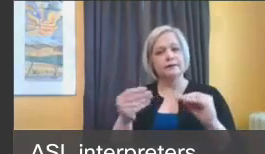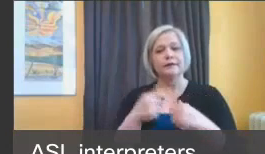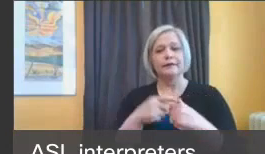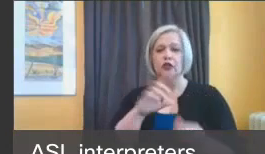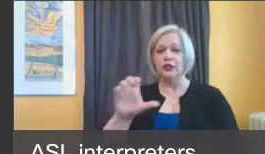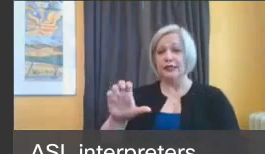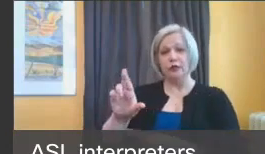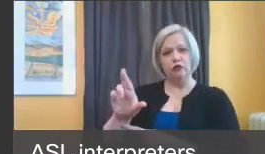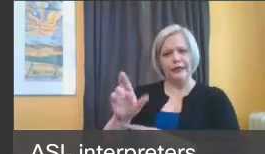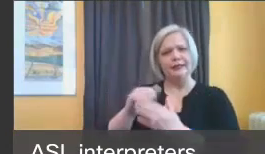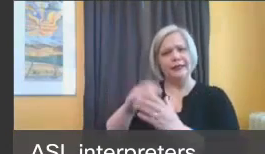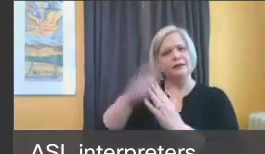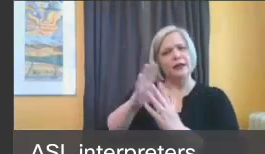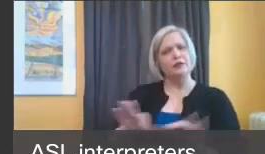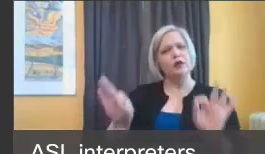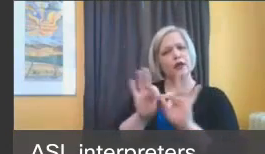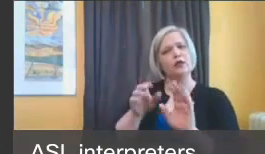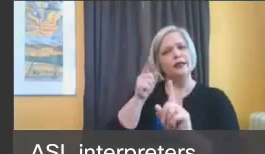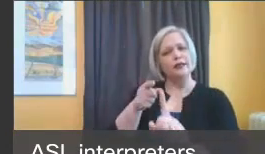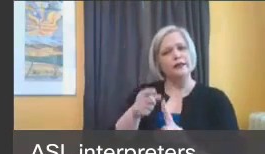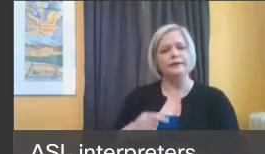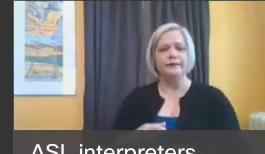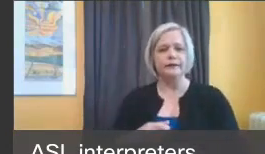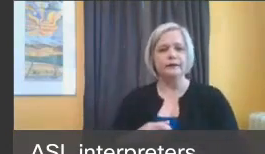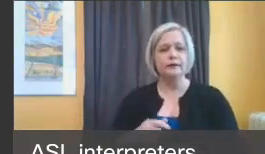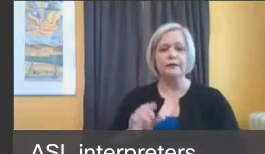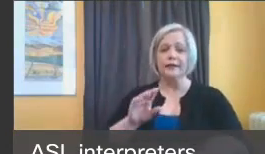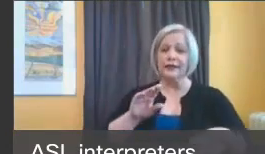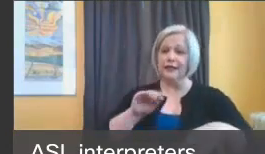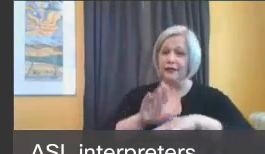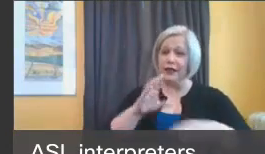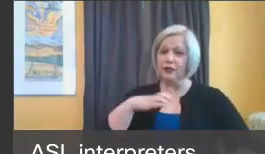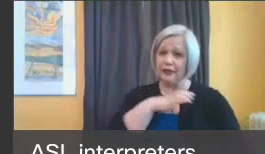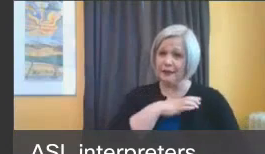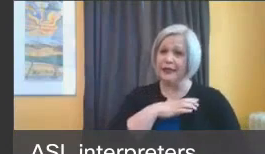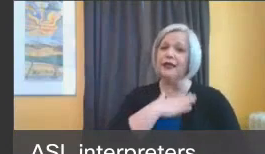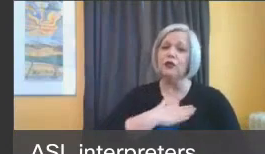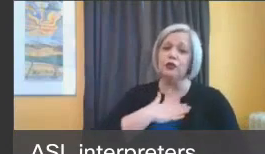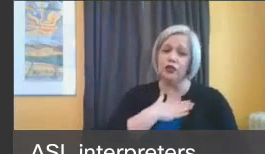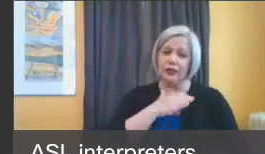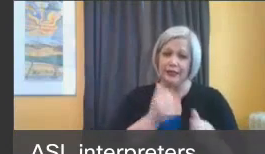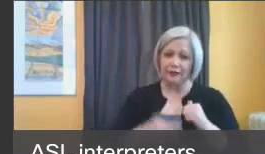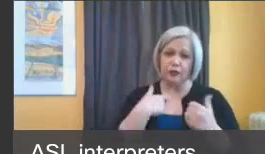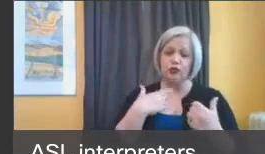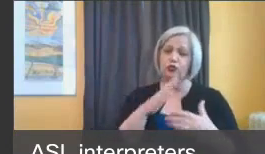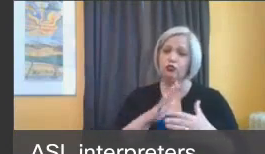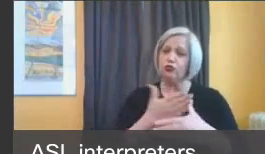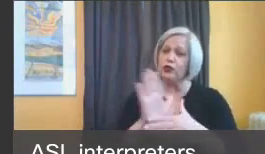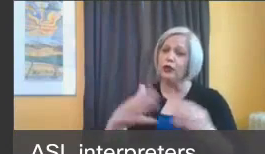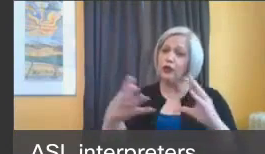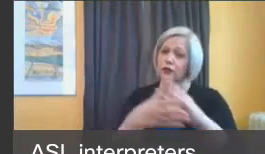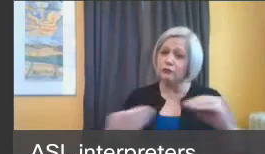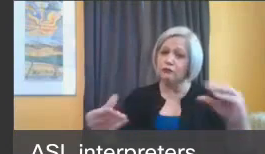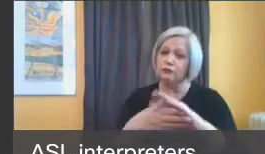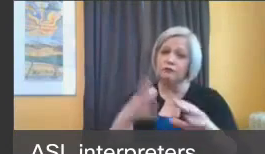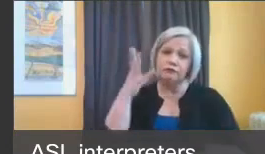topic at hand. The advisory committee appreciates the willingness of all participants to share their views and experiences